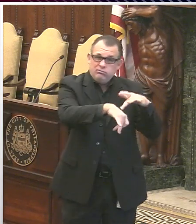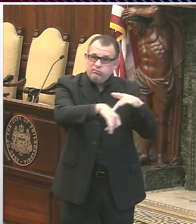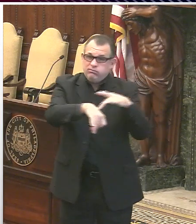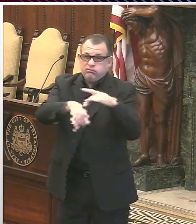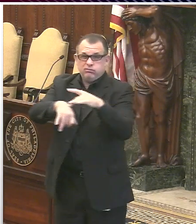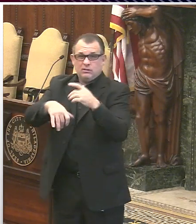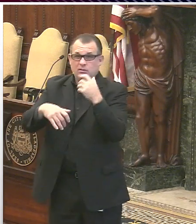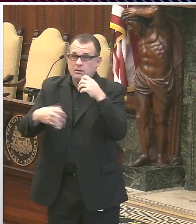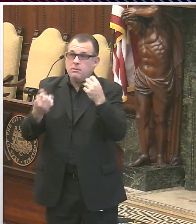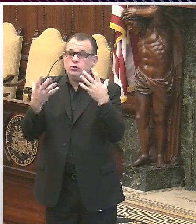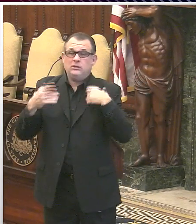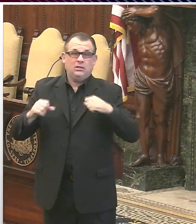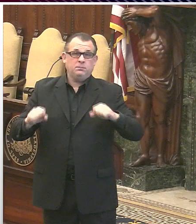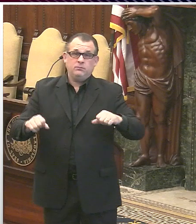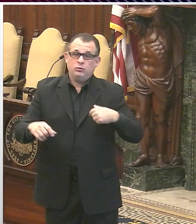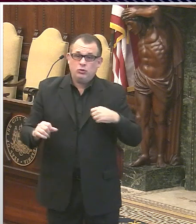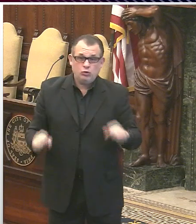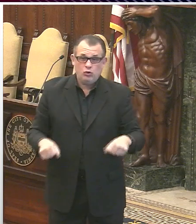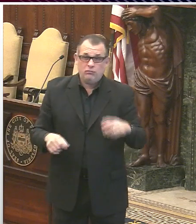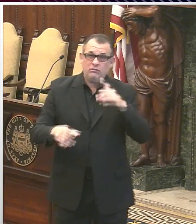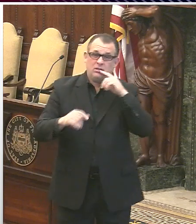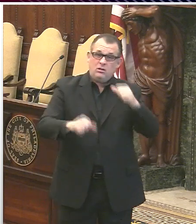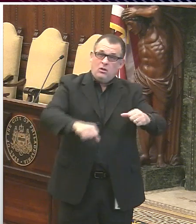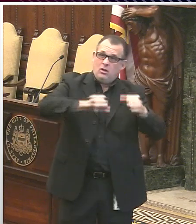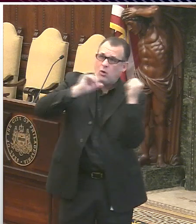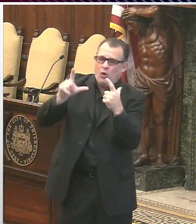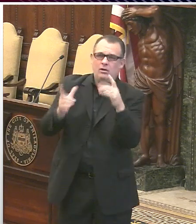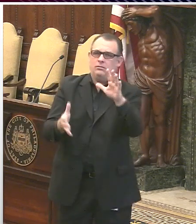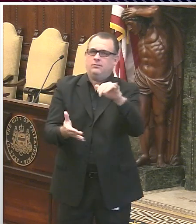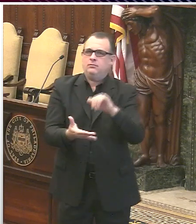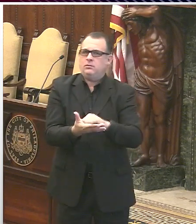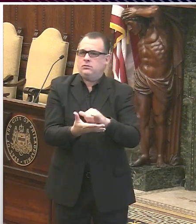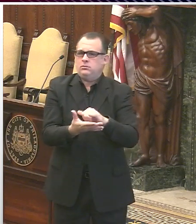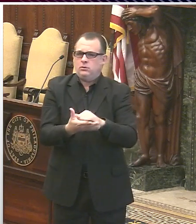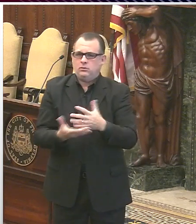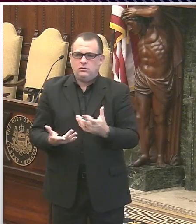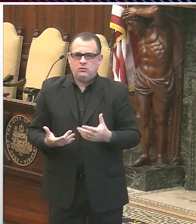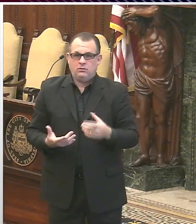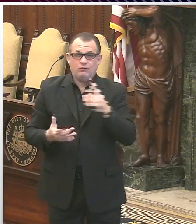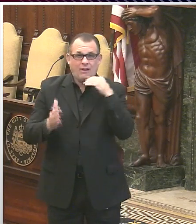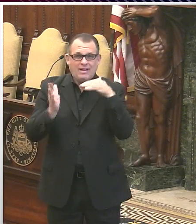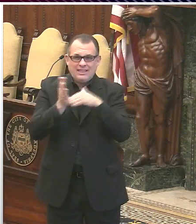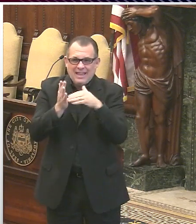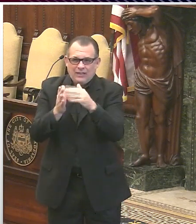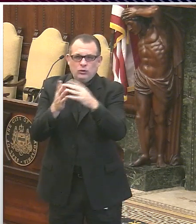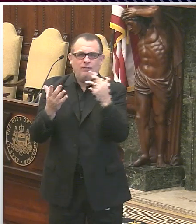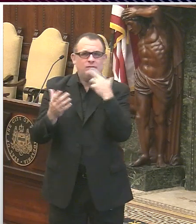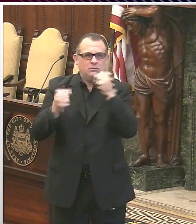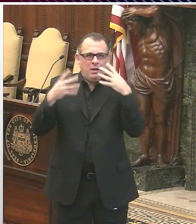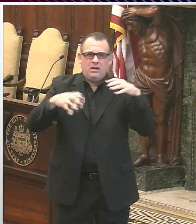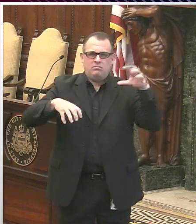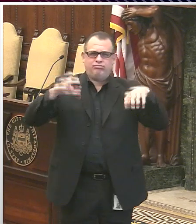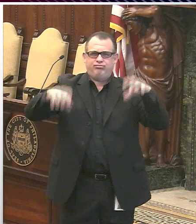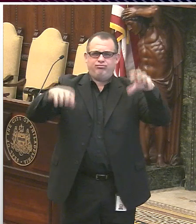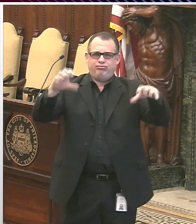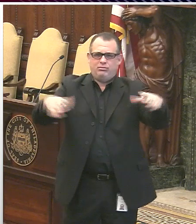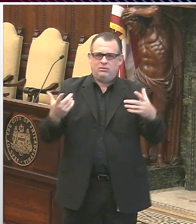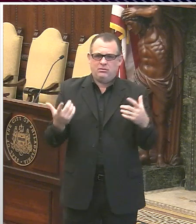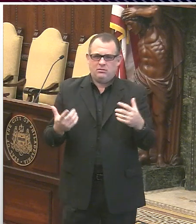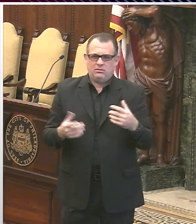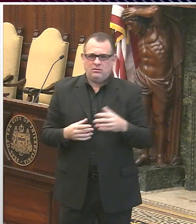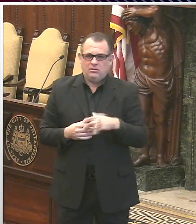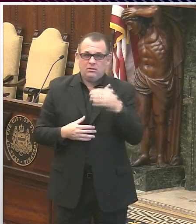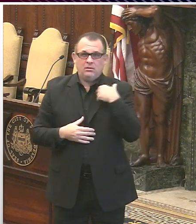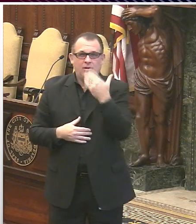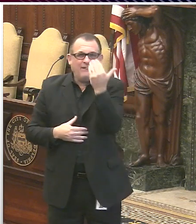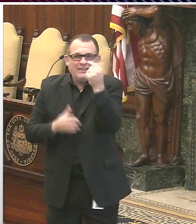can. We know we don't get to all of them. There are thousands of restaurants in the city, and we have something like 50 inspectors. So we do the best we